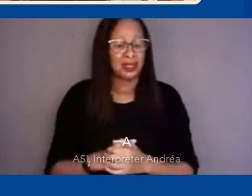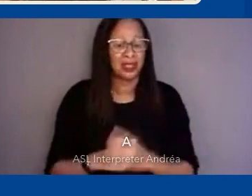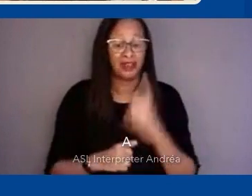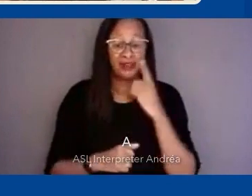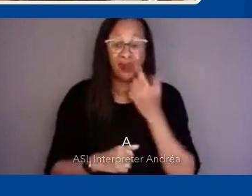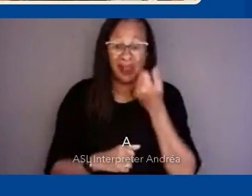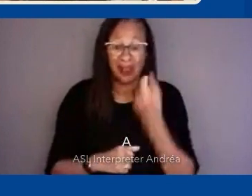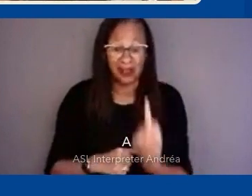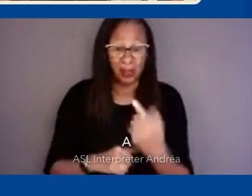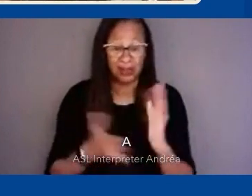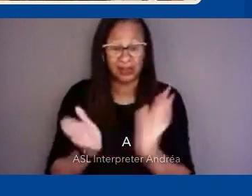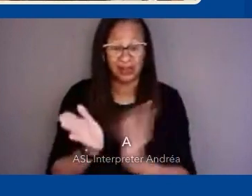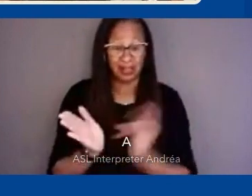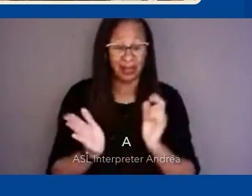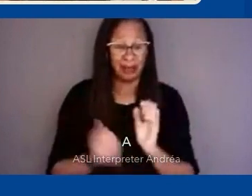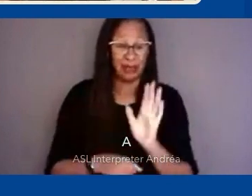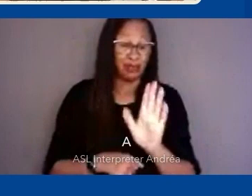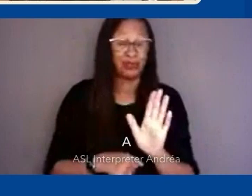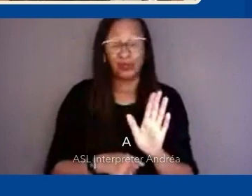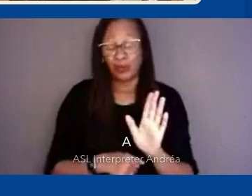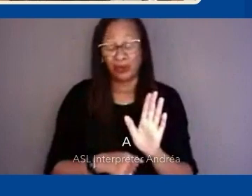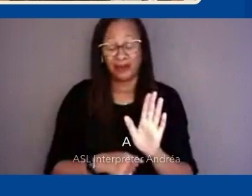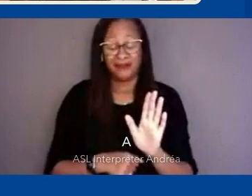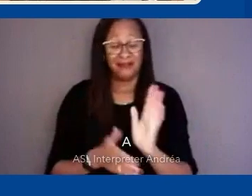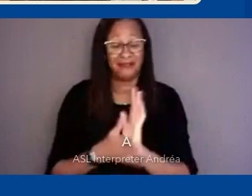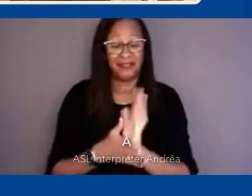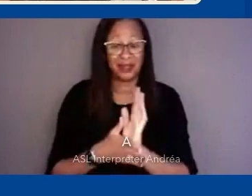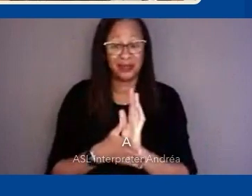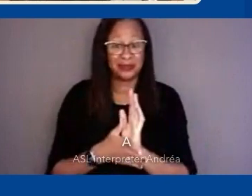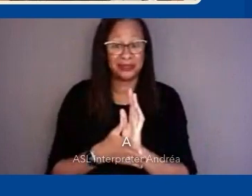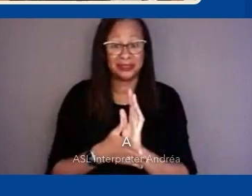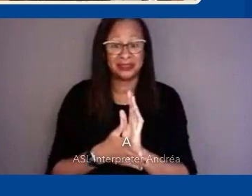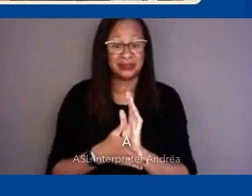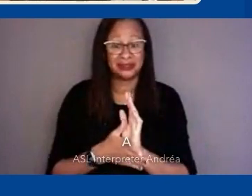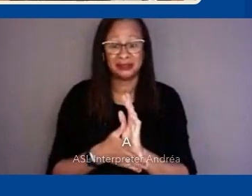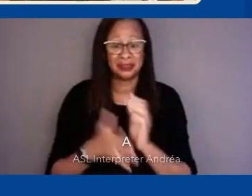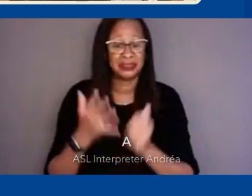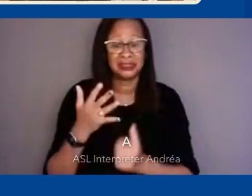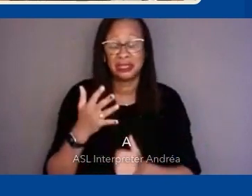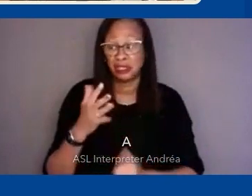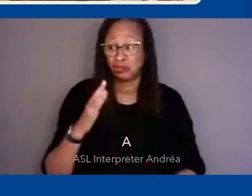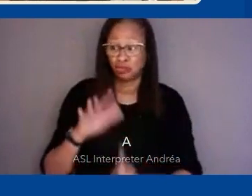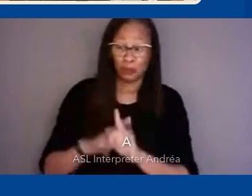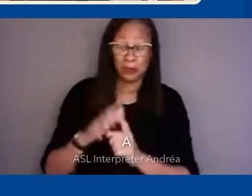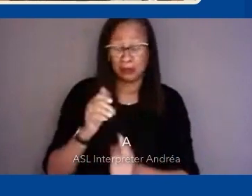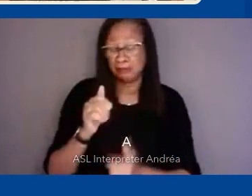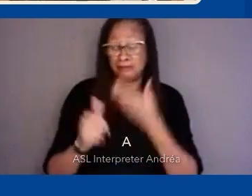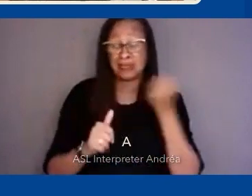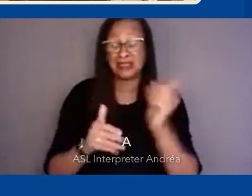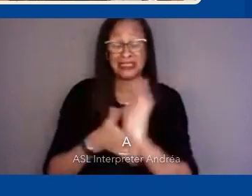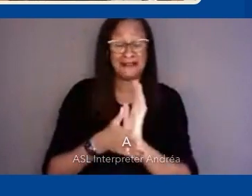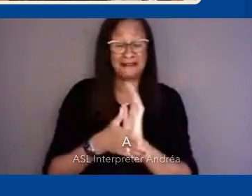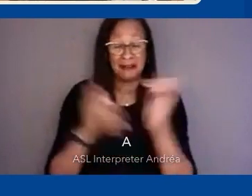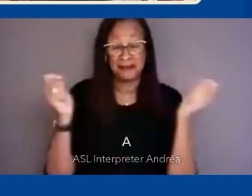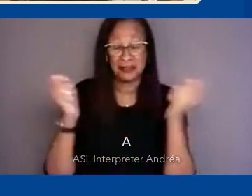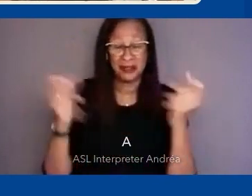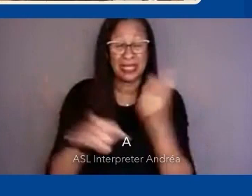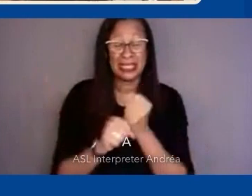your film is like platformed at the most prominent film festival in the world and gets rave reviews